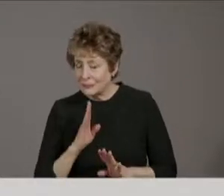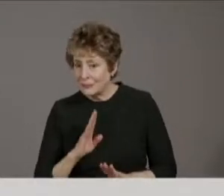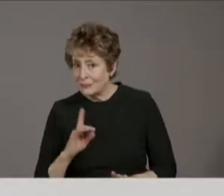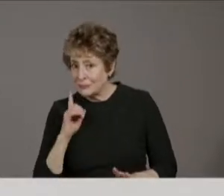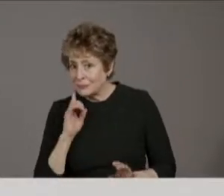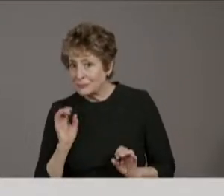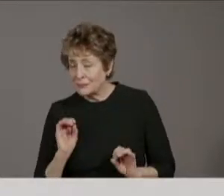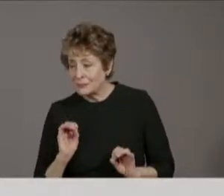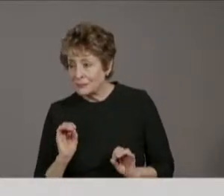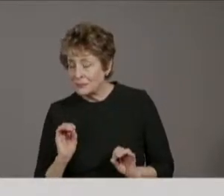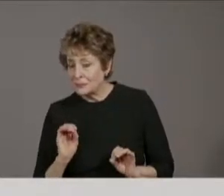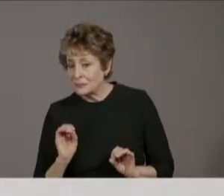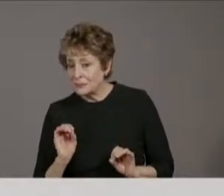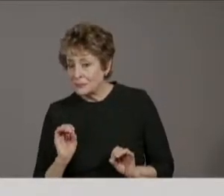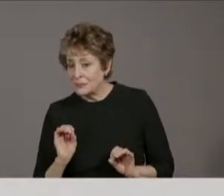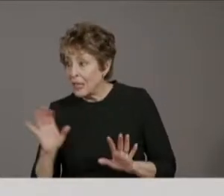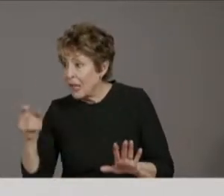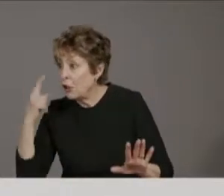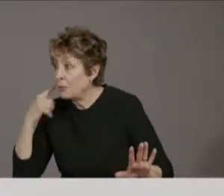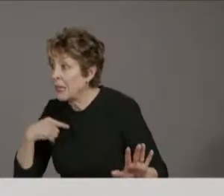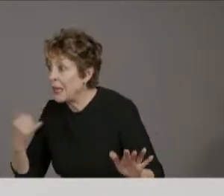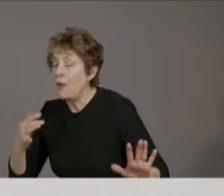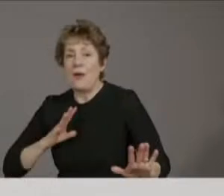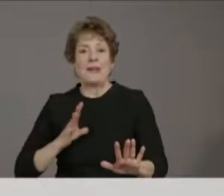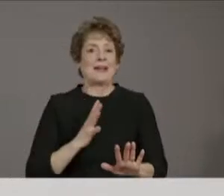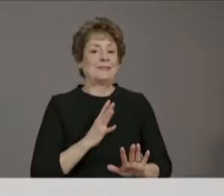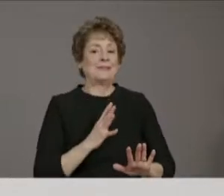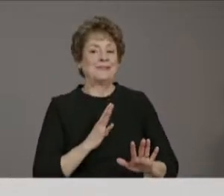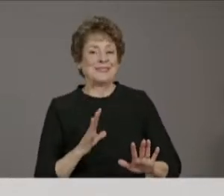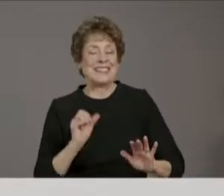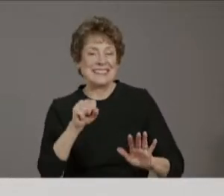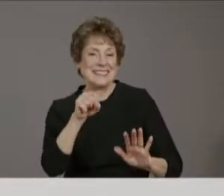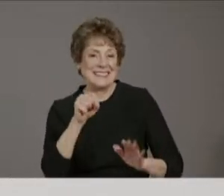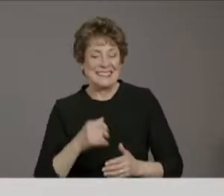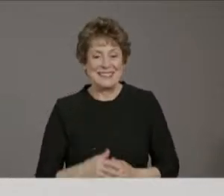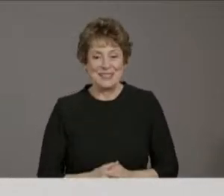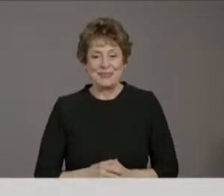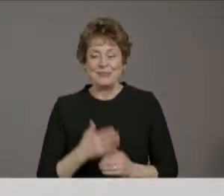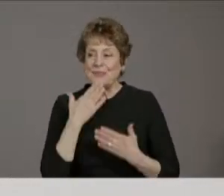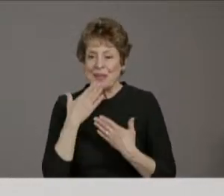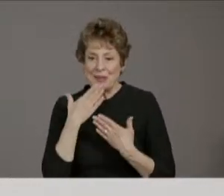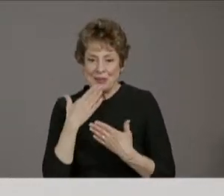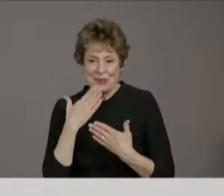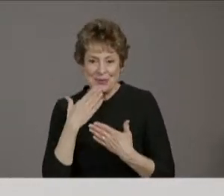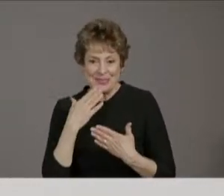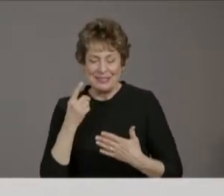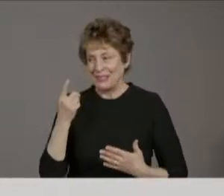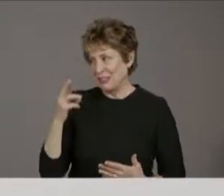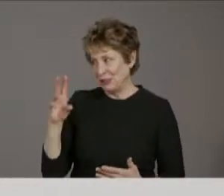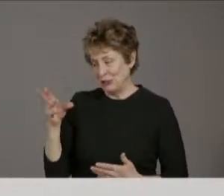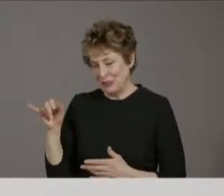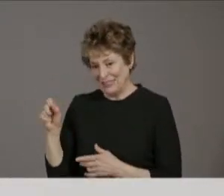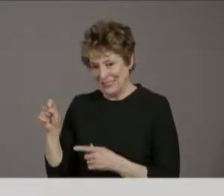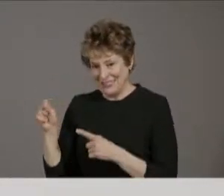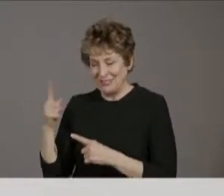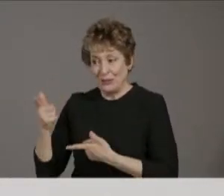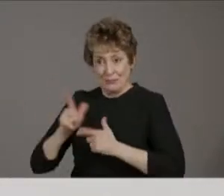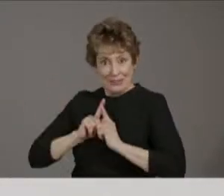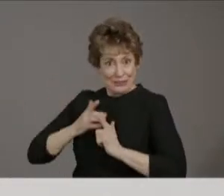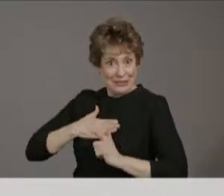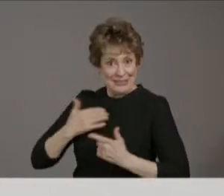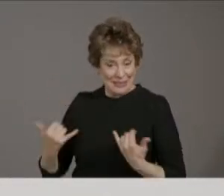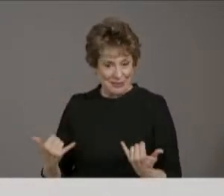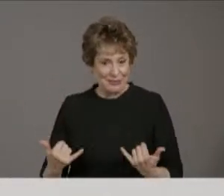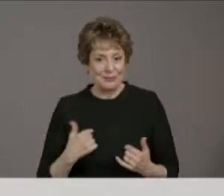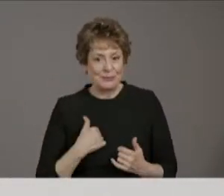Hang on, Bud. Can you hear me now? Yes, I can. All right. Thank you, Dr. Christ. Thank you very much for taking my questions, and thank you very much for